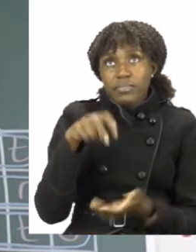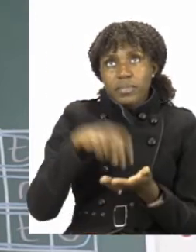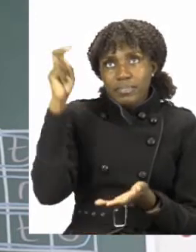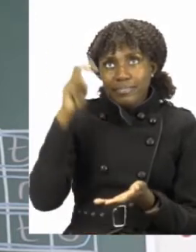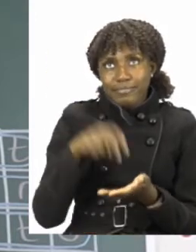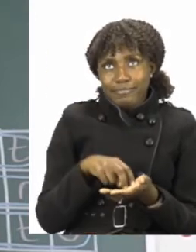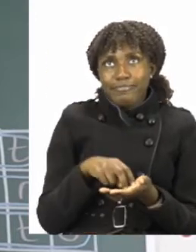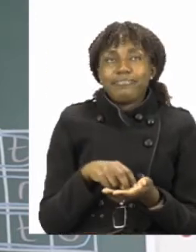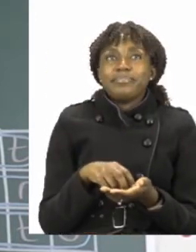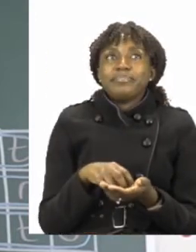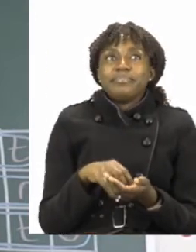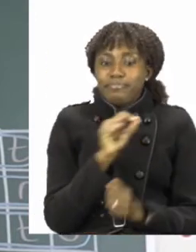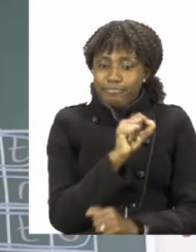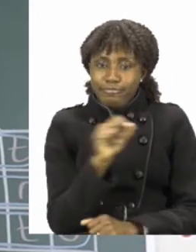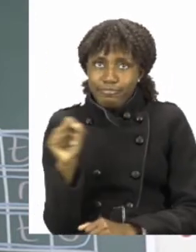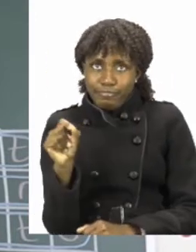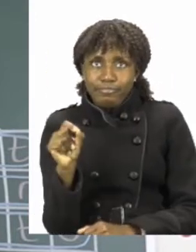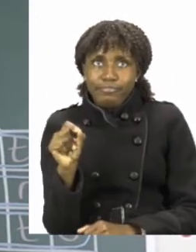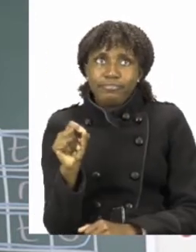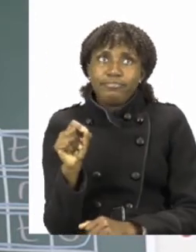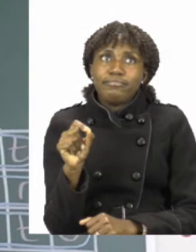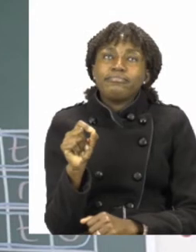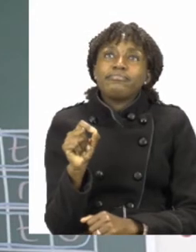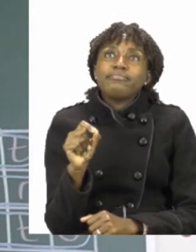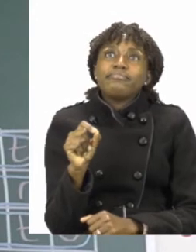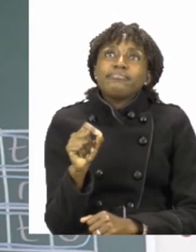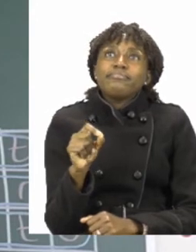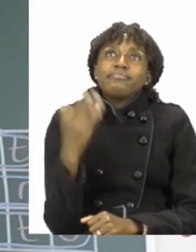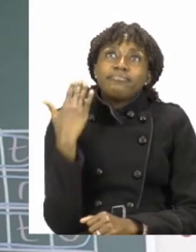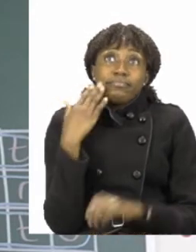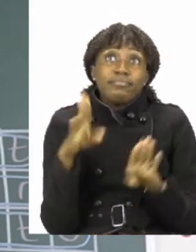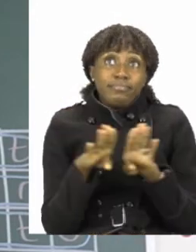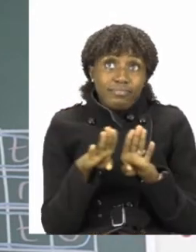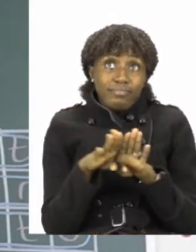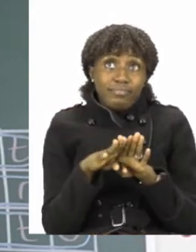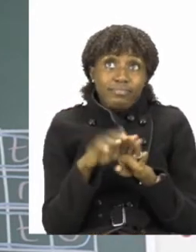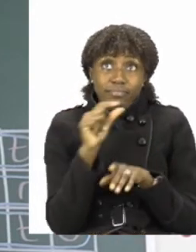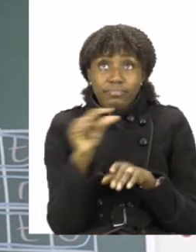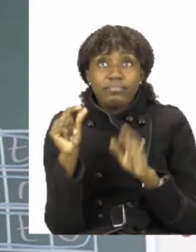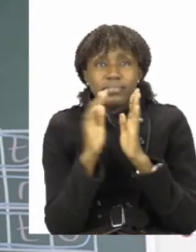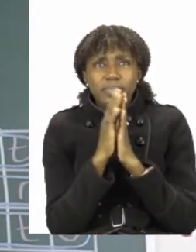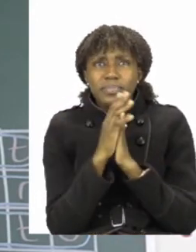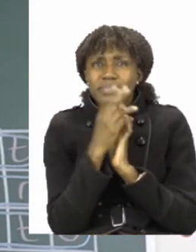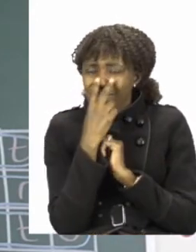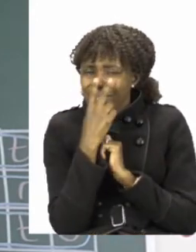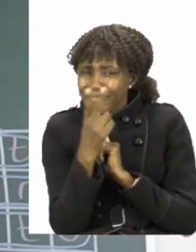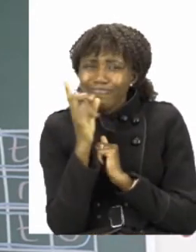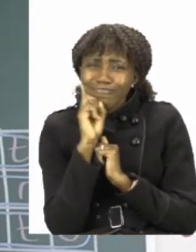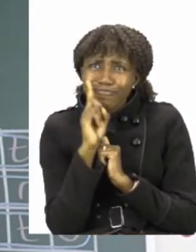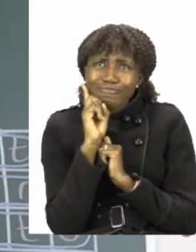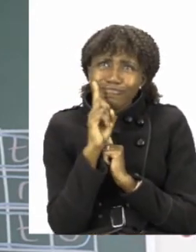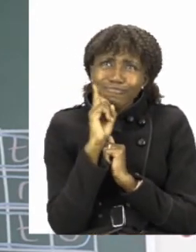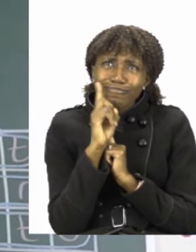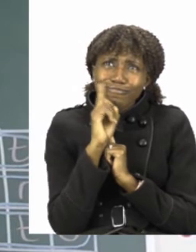jump. So make sure that when you are doing your sight words, please look for them carefully and